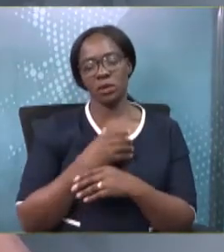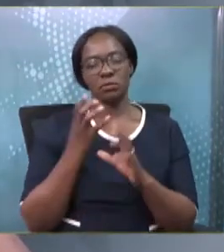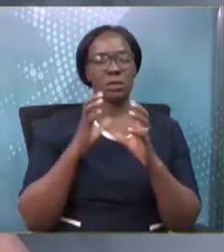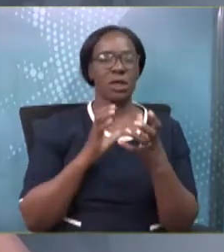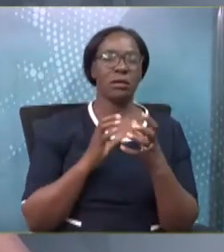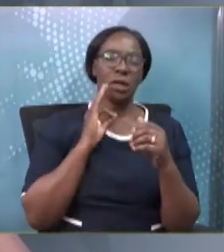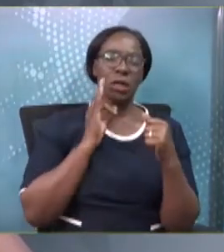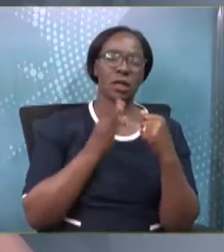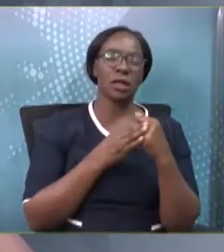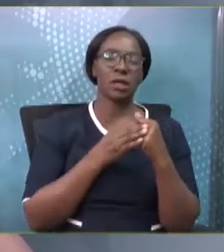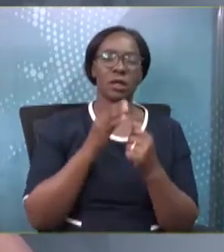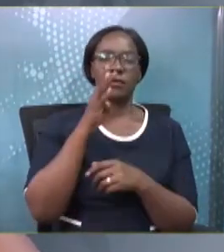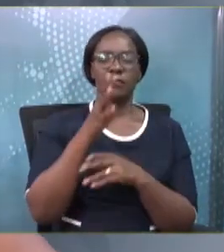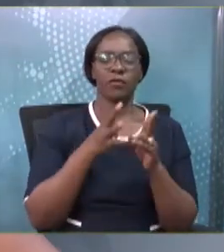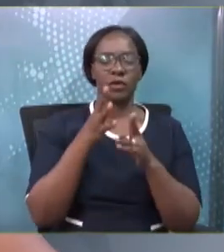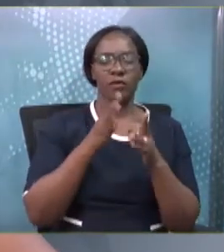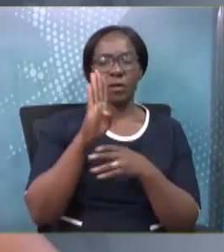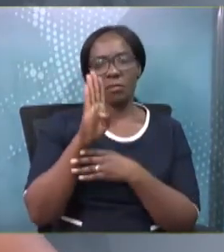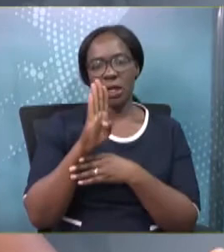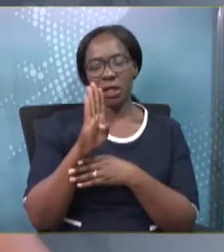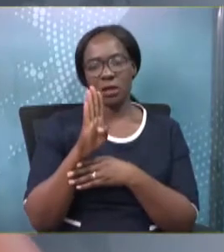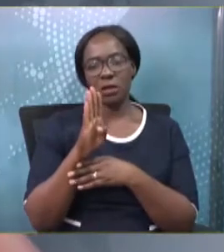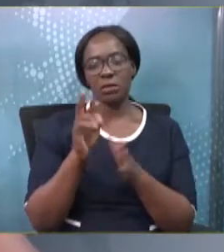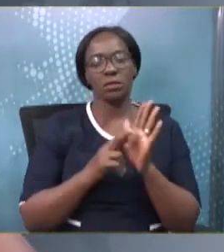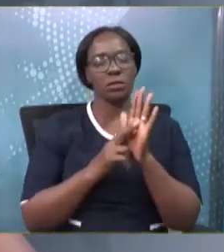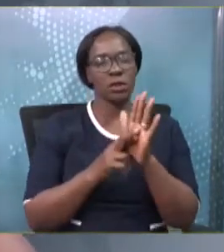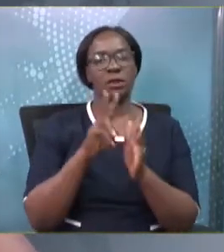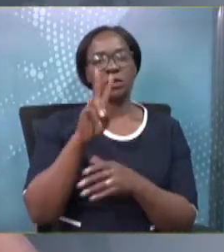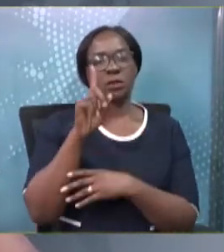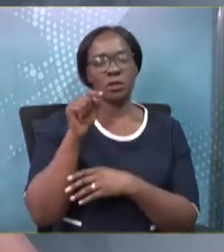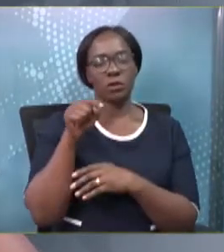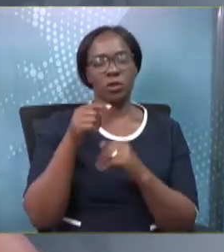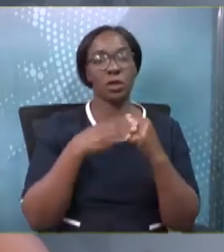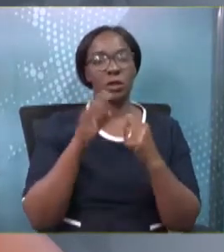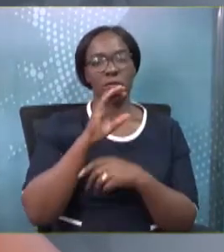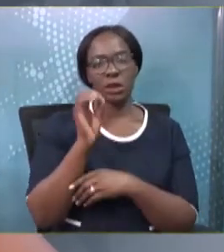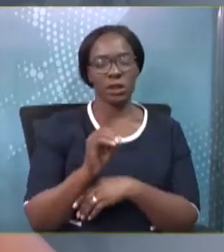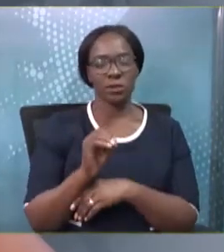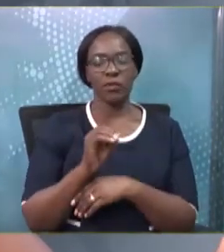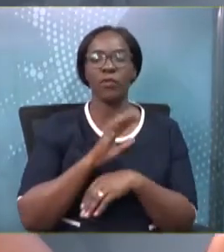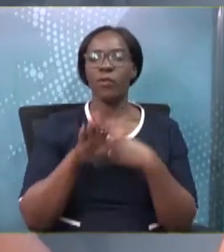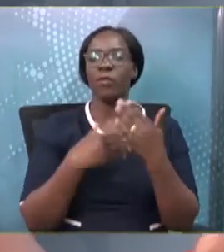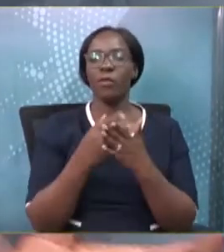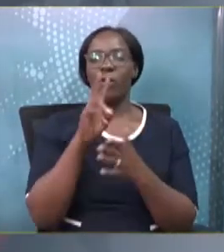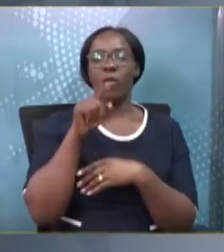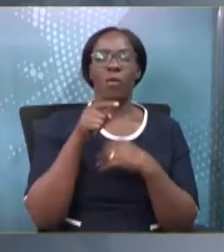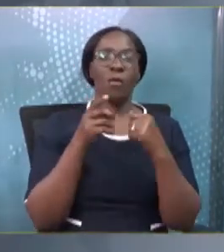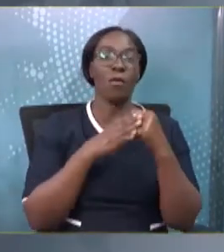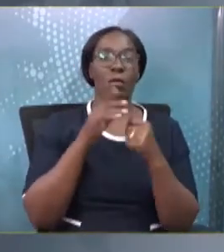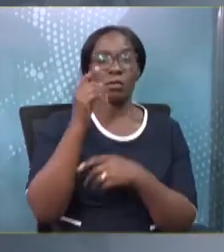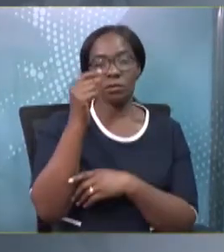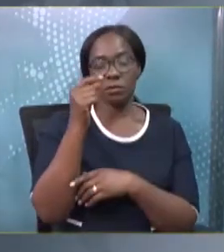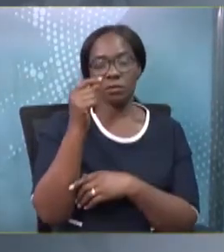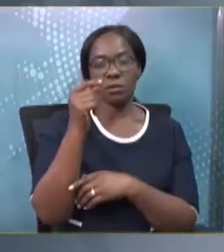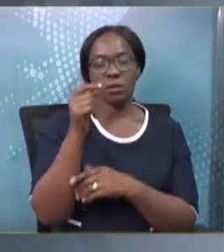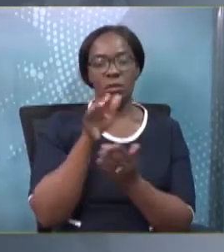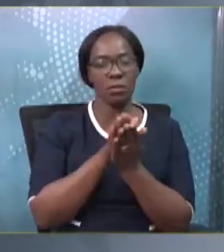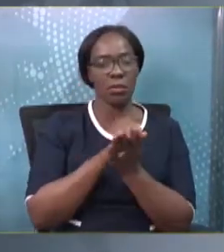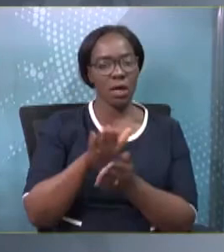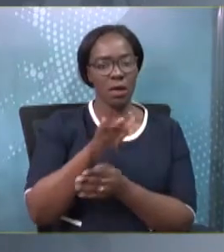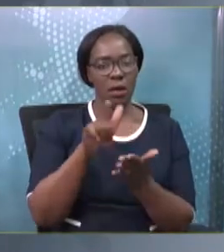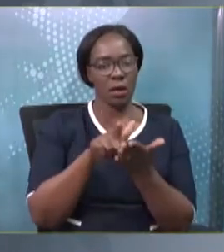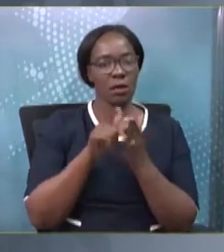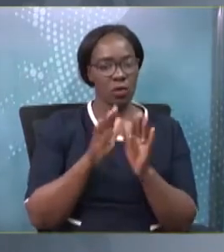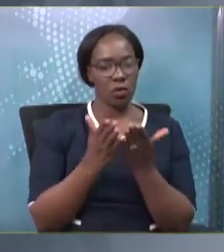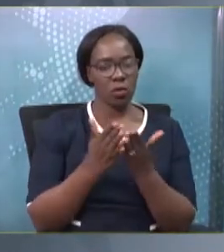approximately 844 billion shillings, representing 21.9% of the total 2.9 trillion shillings banking sector loan